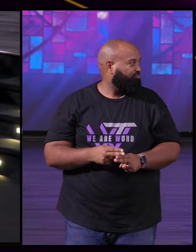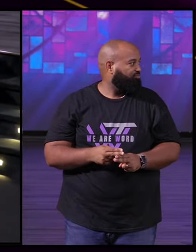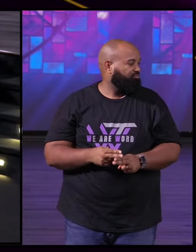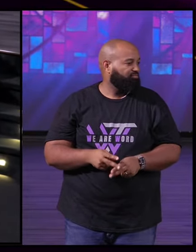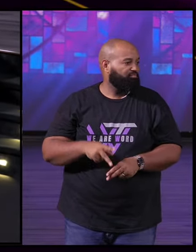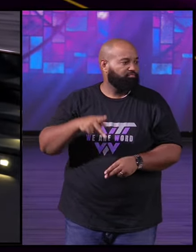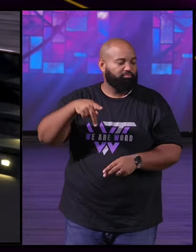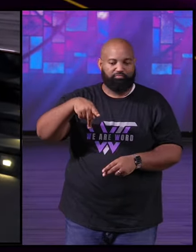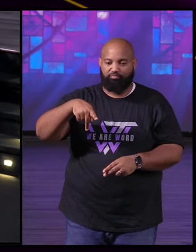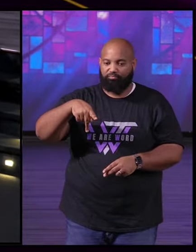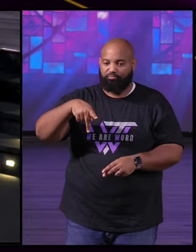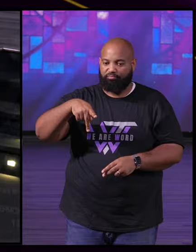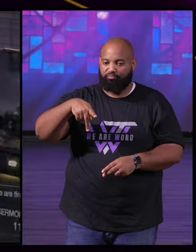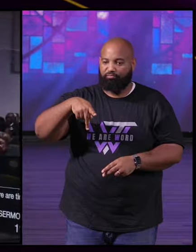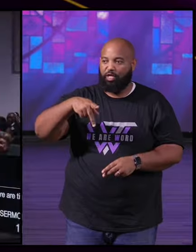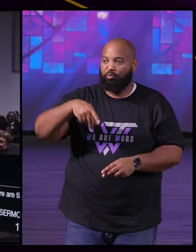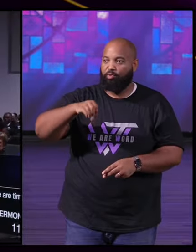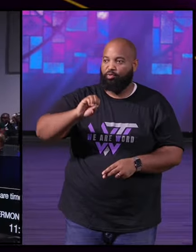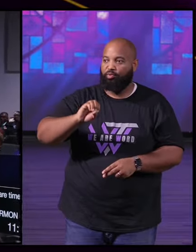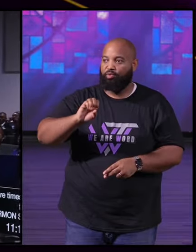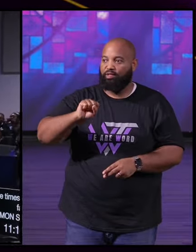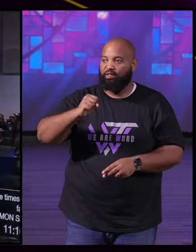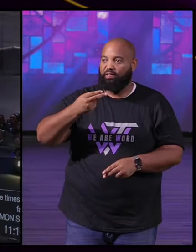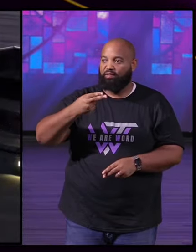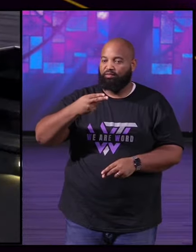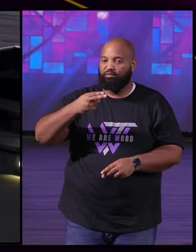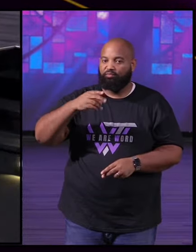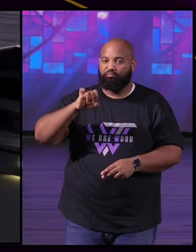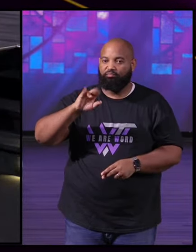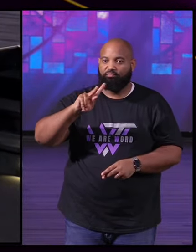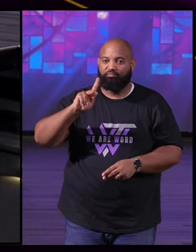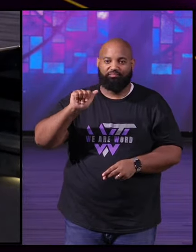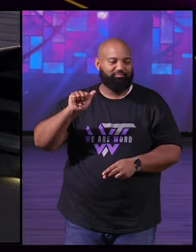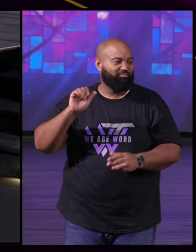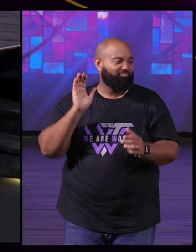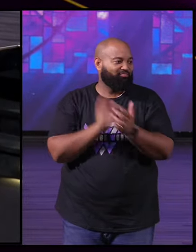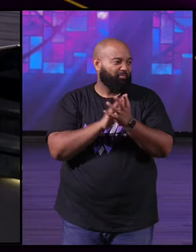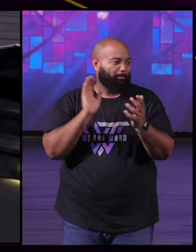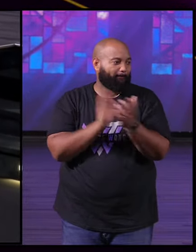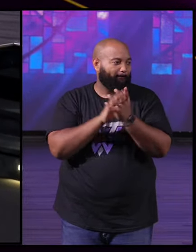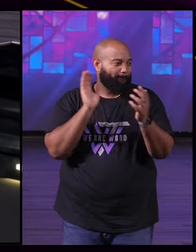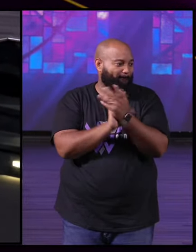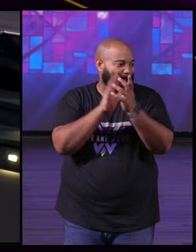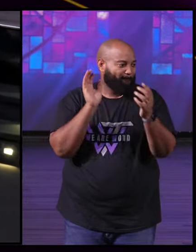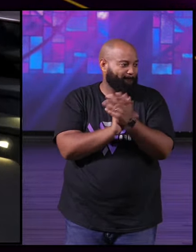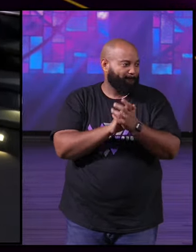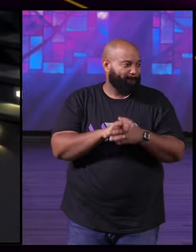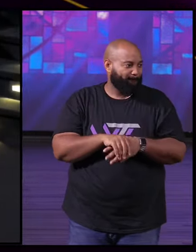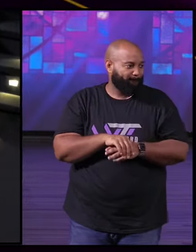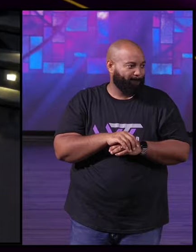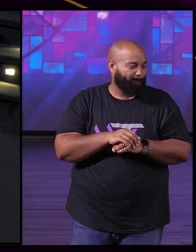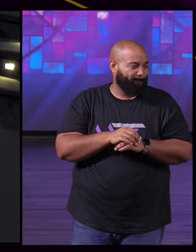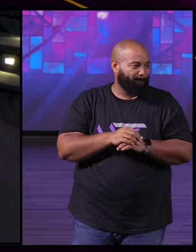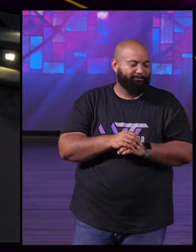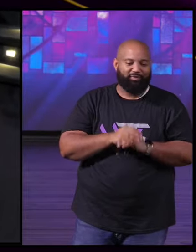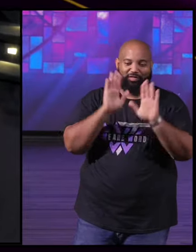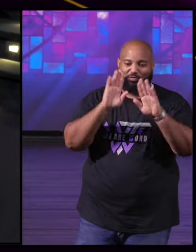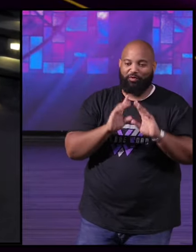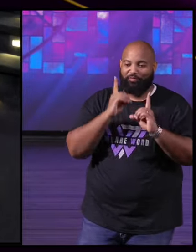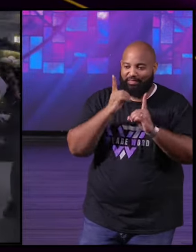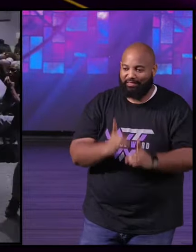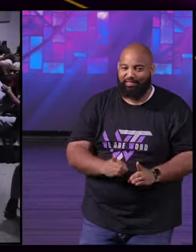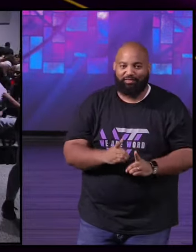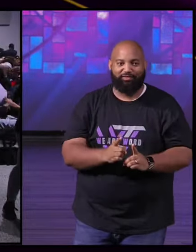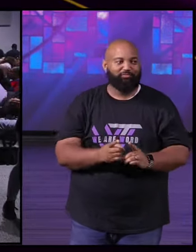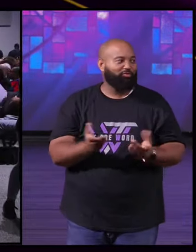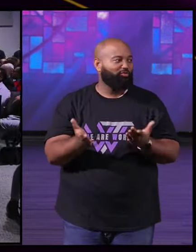Porshika? Porshika, y'all. This is Sister Porshika. How are you, baby? You okay? It's a great decision. I want you to go